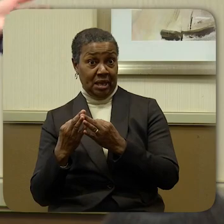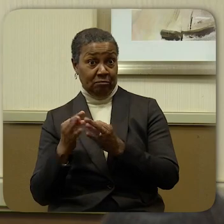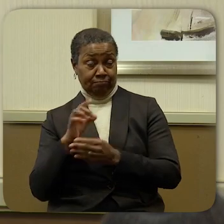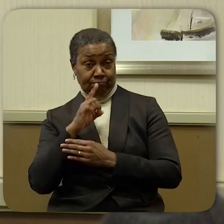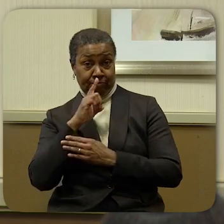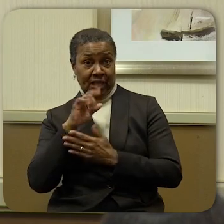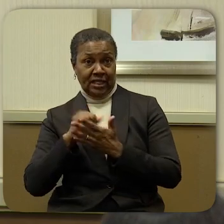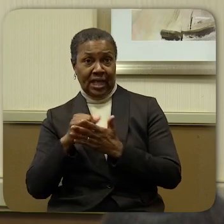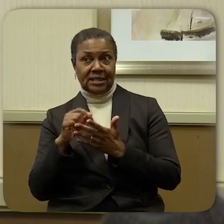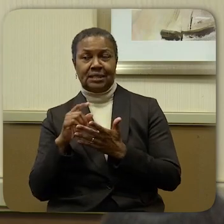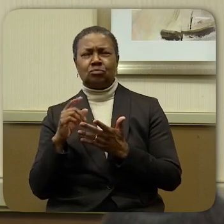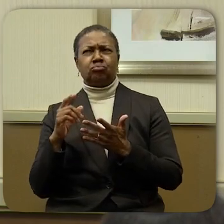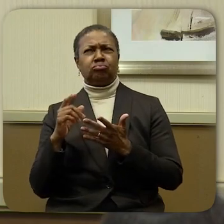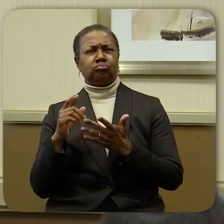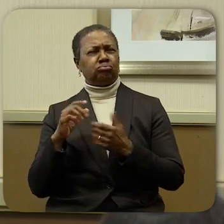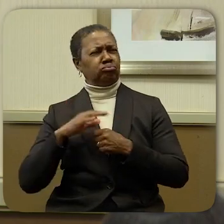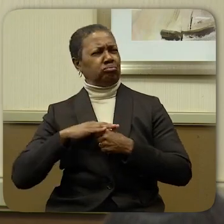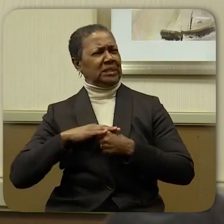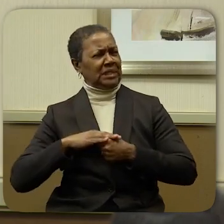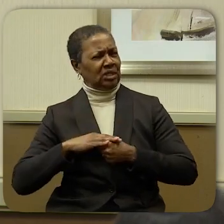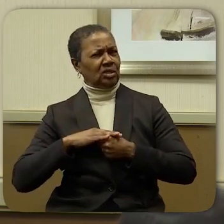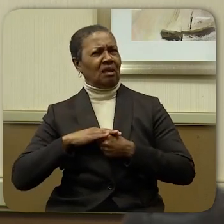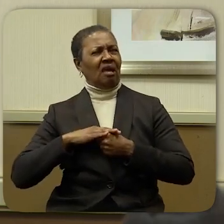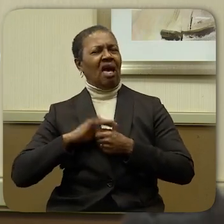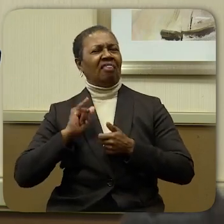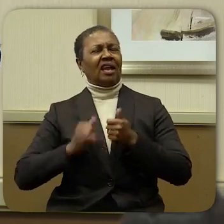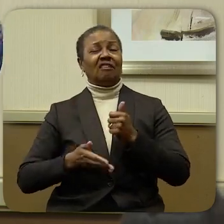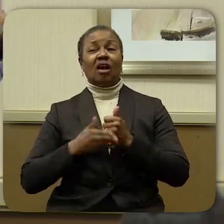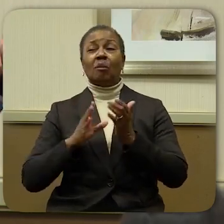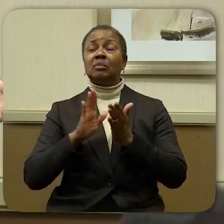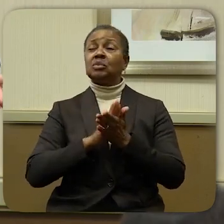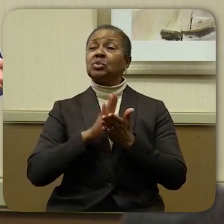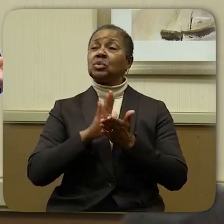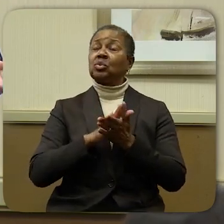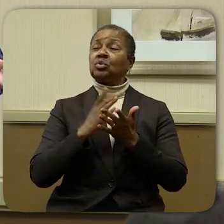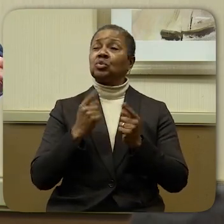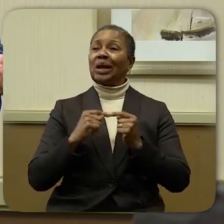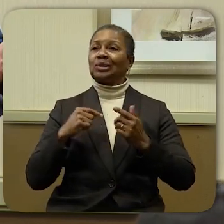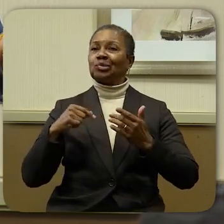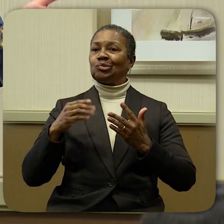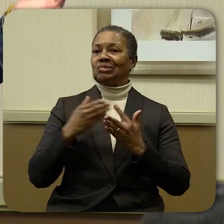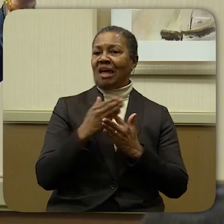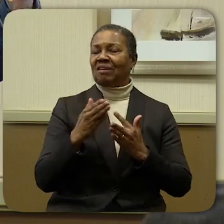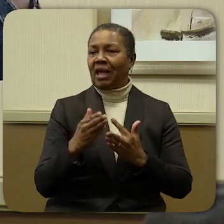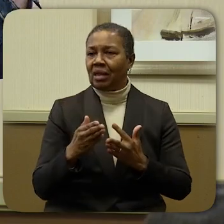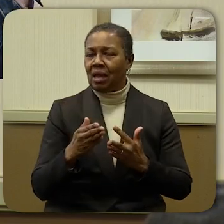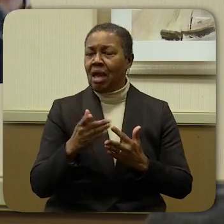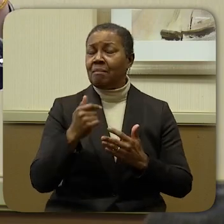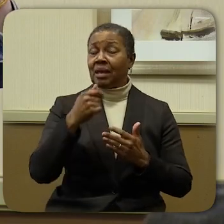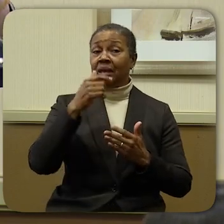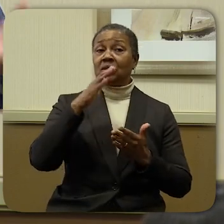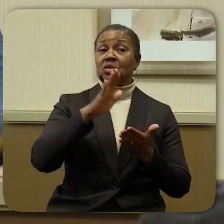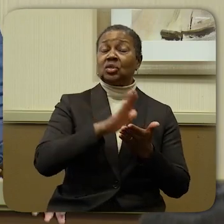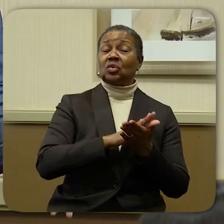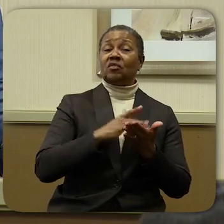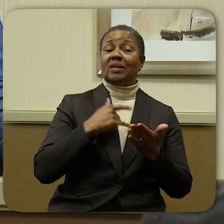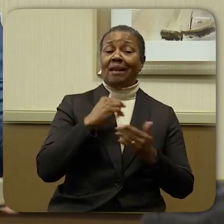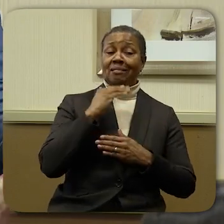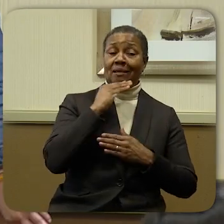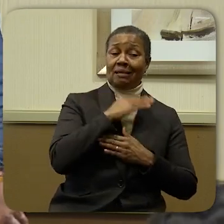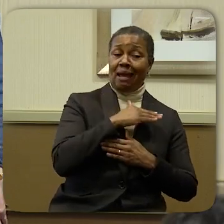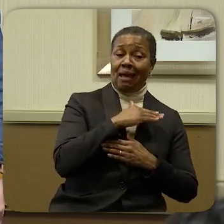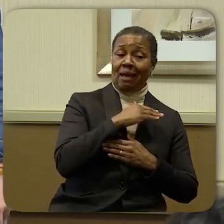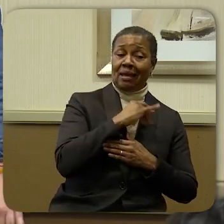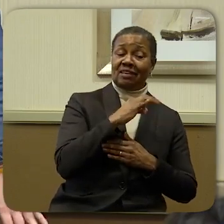think is a big tension that I've been helping a lot of schools navigate this year, because they feel like they're lying to parents. Or I'll hear, if my kid was